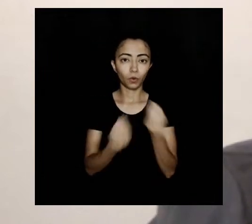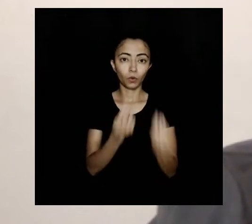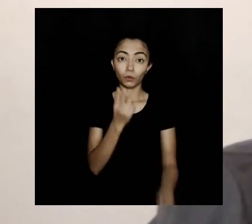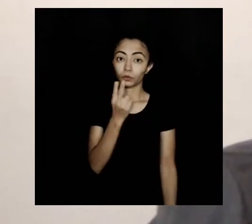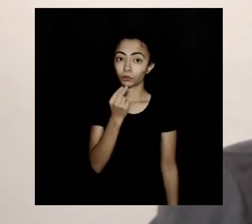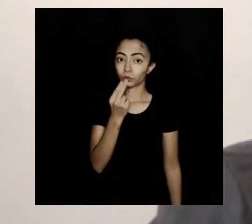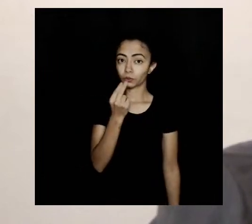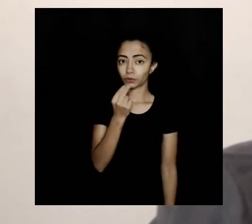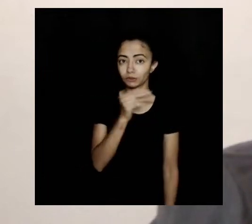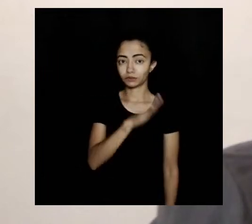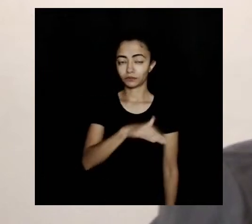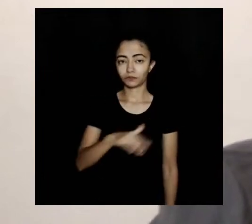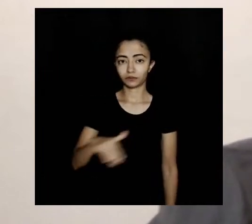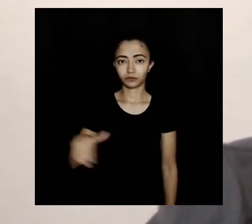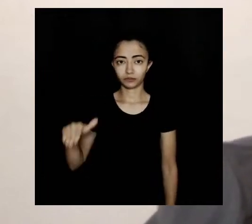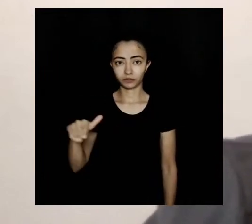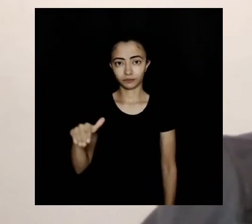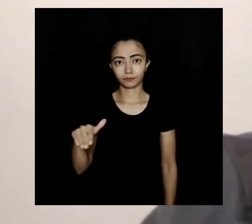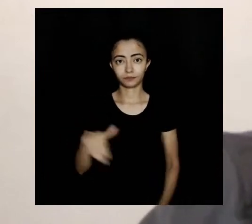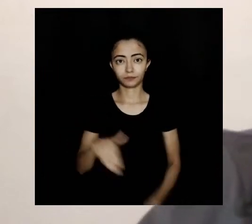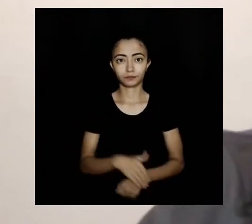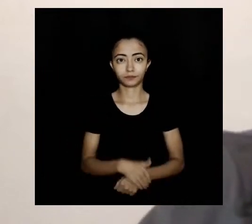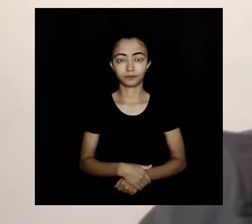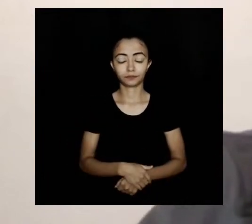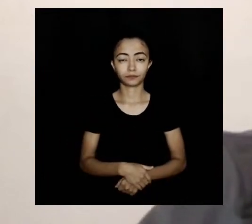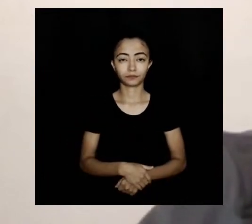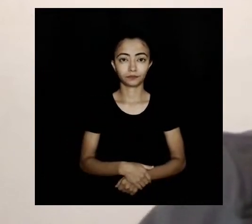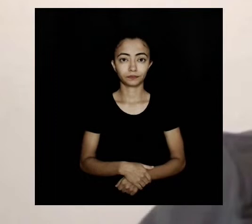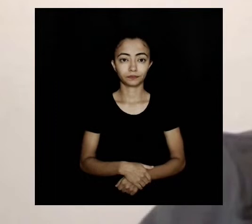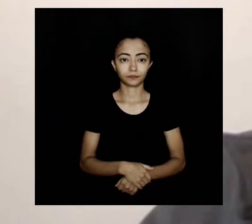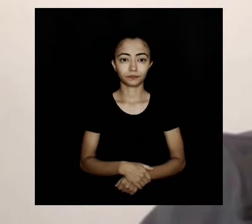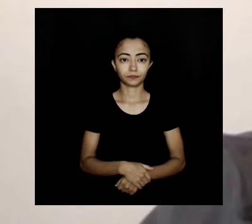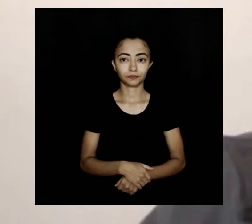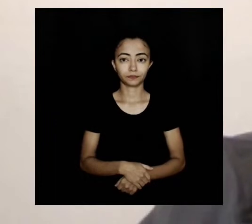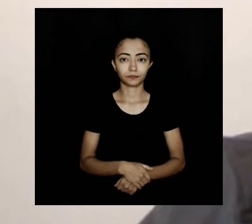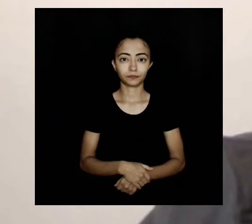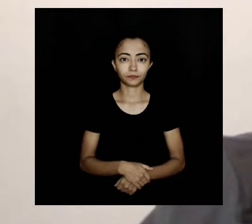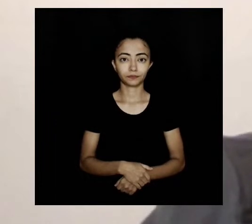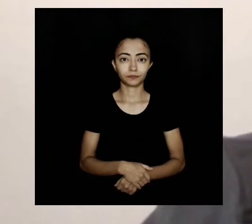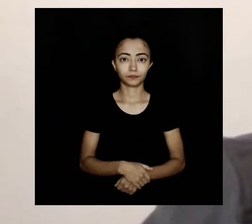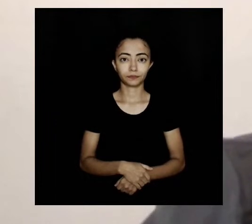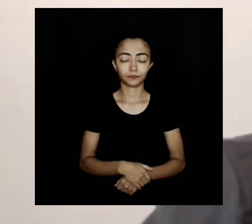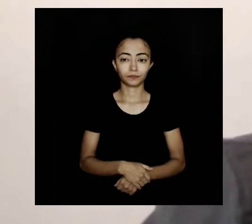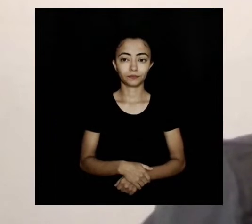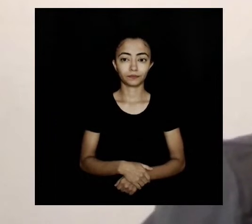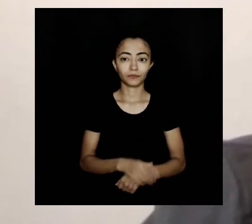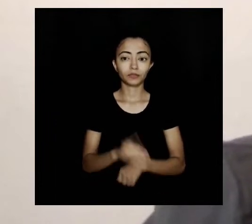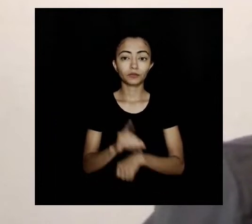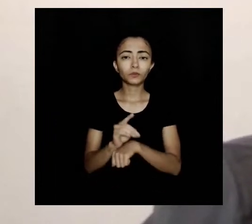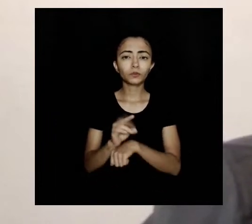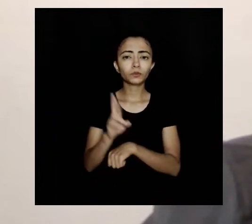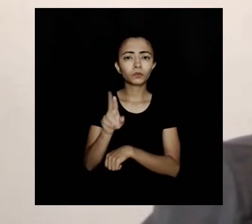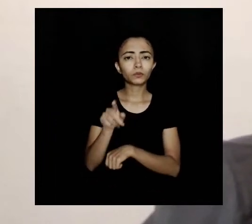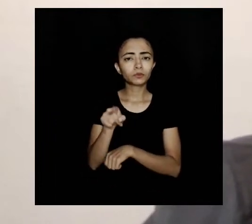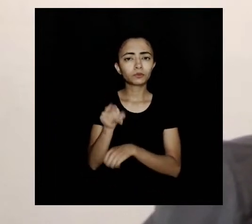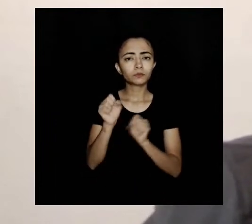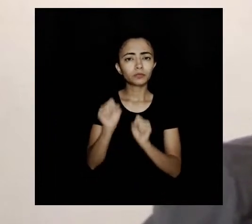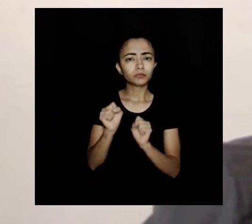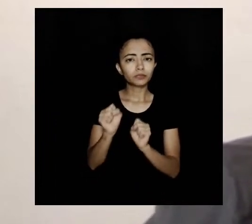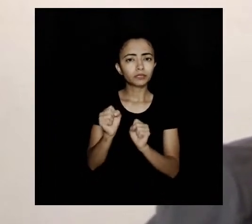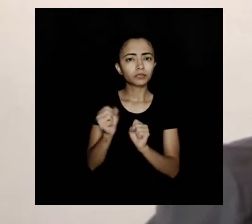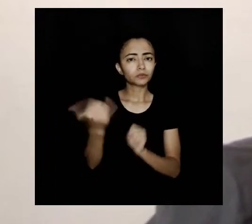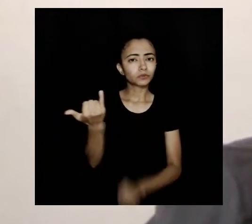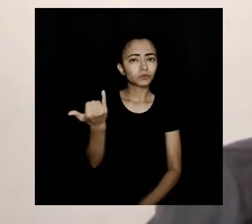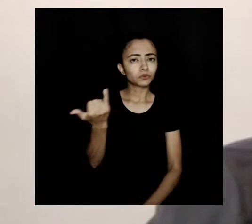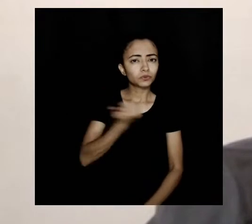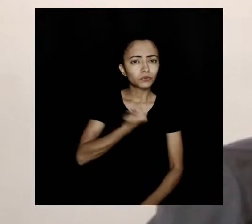children nutrition and also the lack of nutrients and micronutrients. Dr.